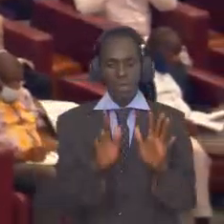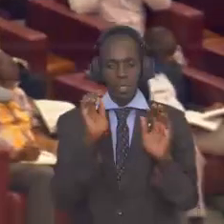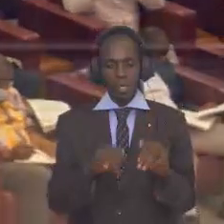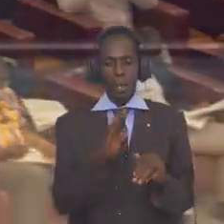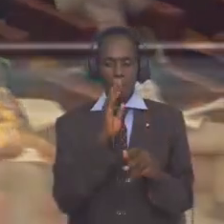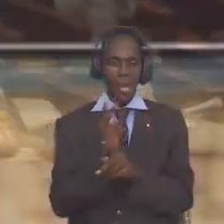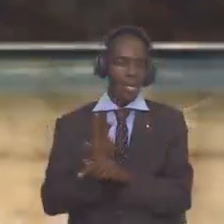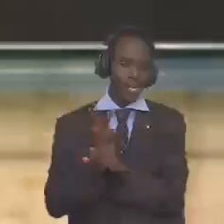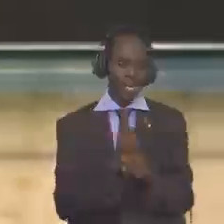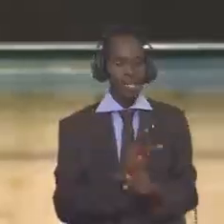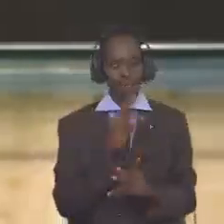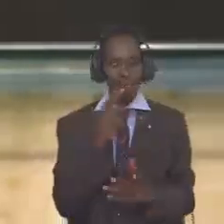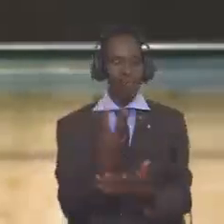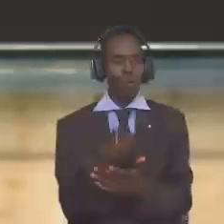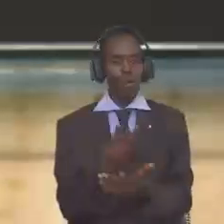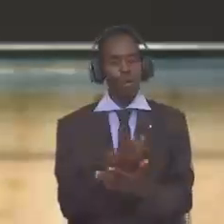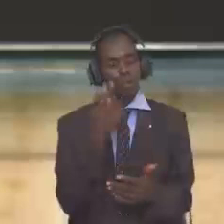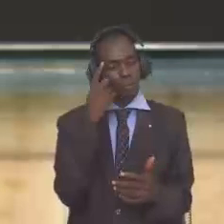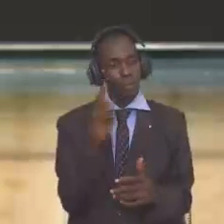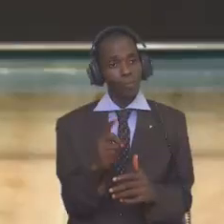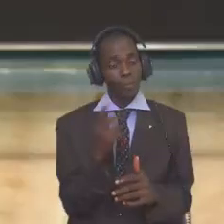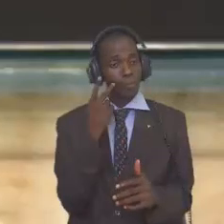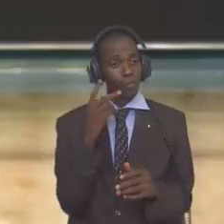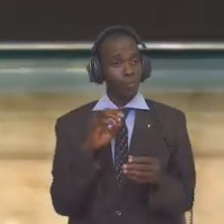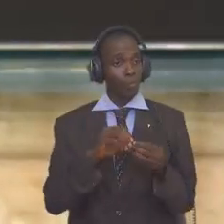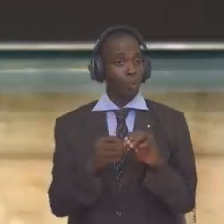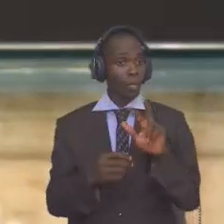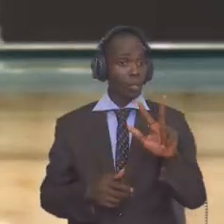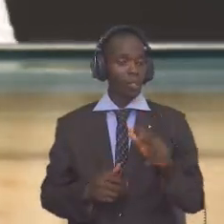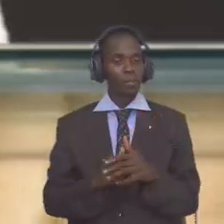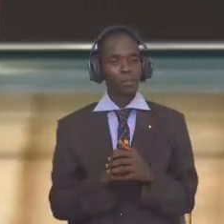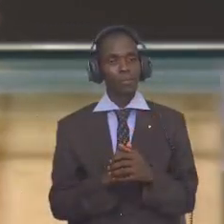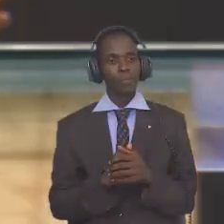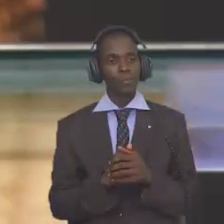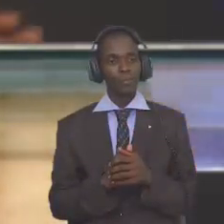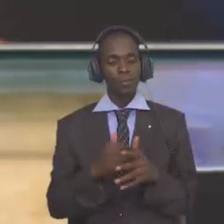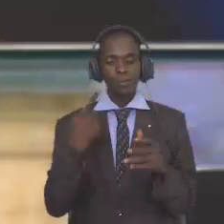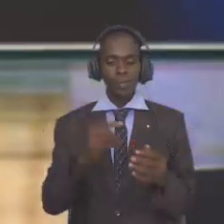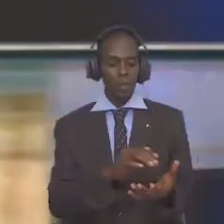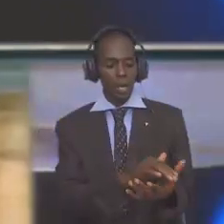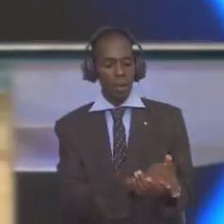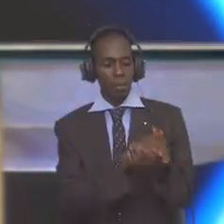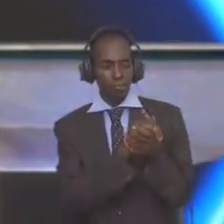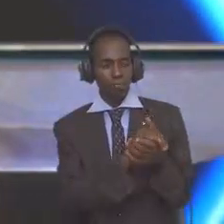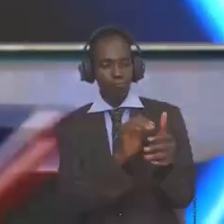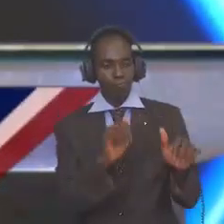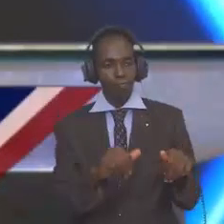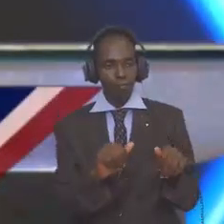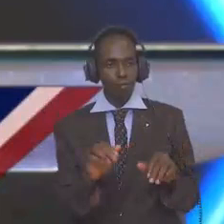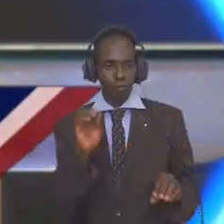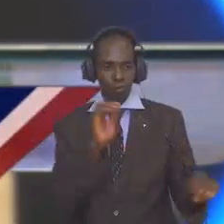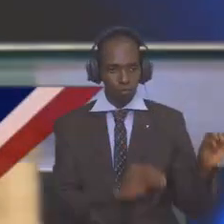three here. Number three is talking about the commendable contribution